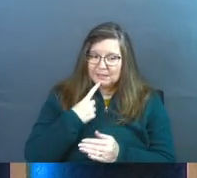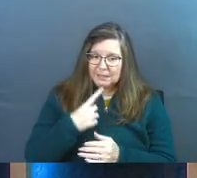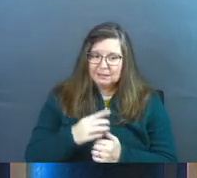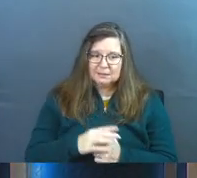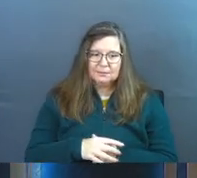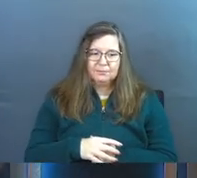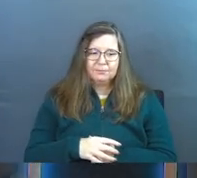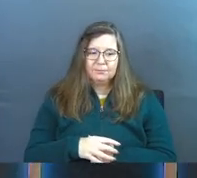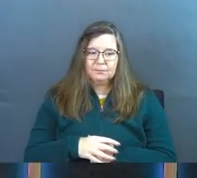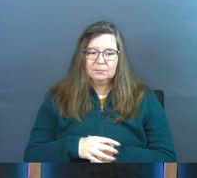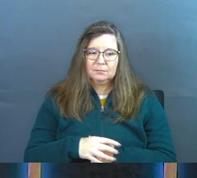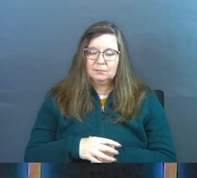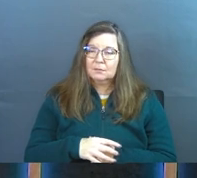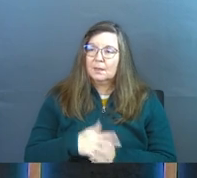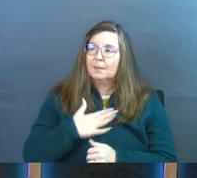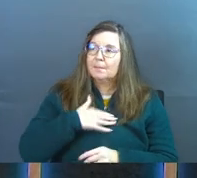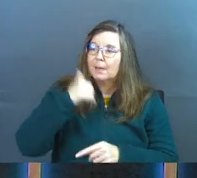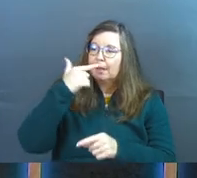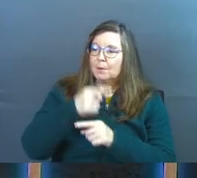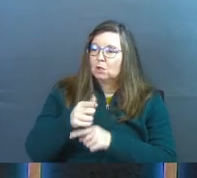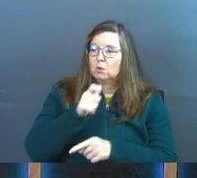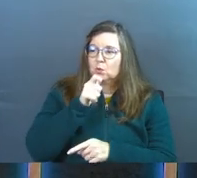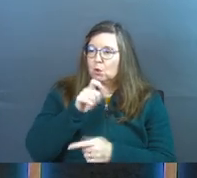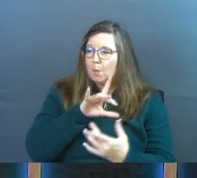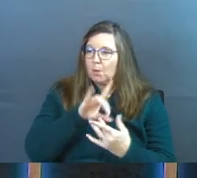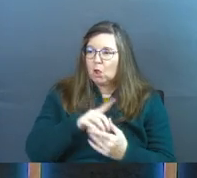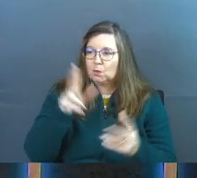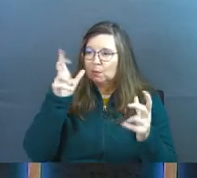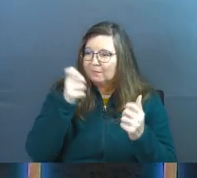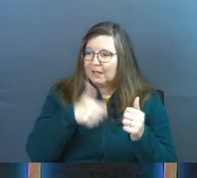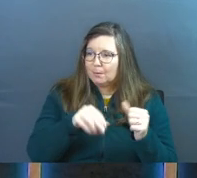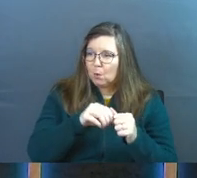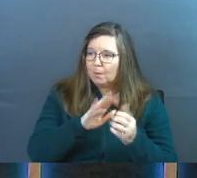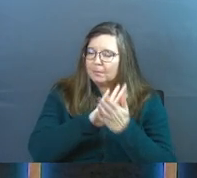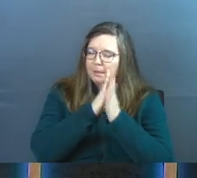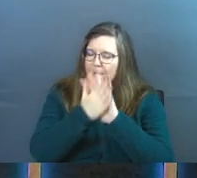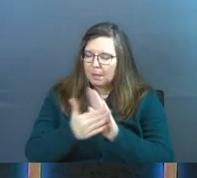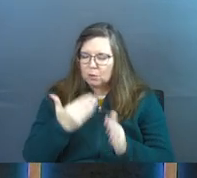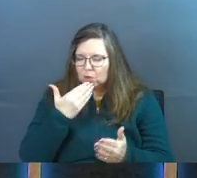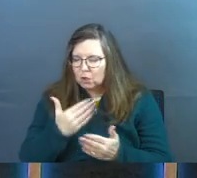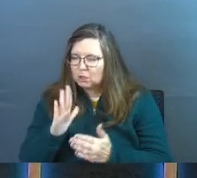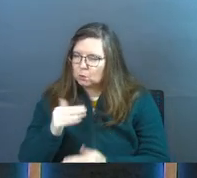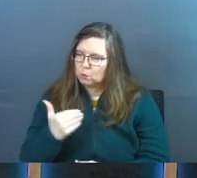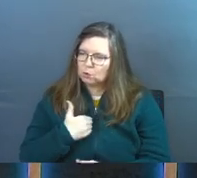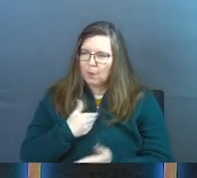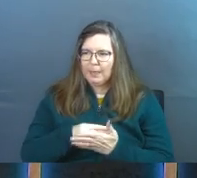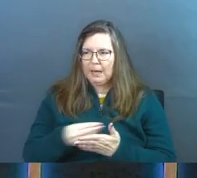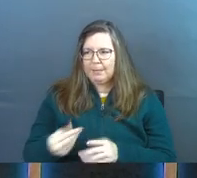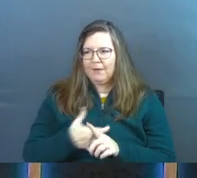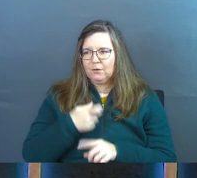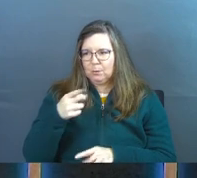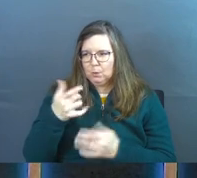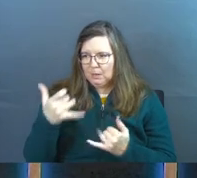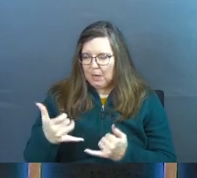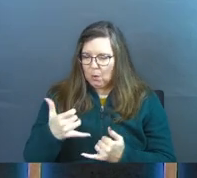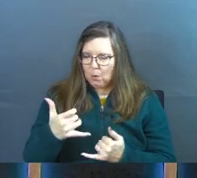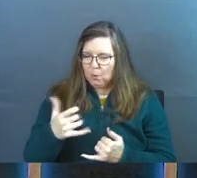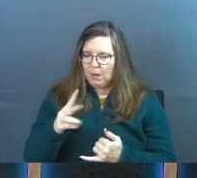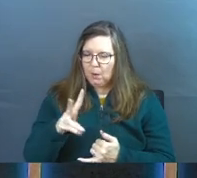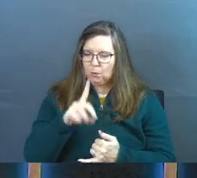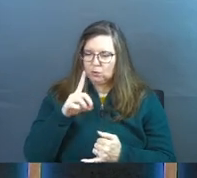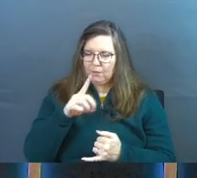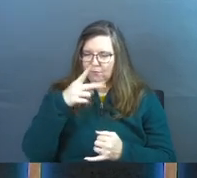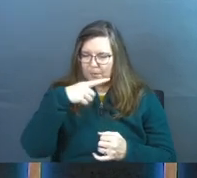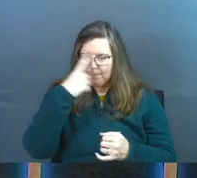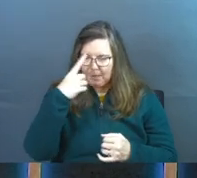says. He says, Jean Valjean, my brother, you no longer belong to evil, but to good. It is your soul that I buy from you. I withdraw it